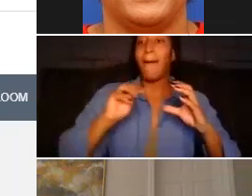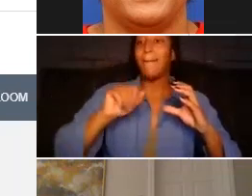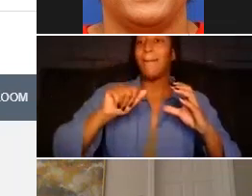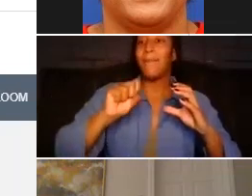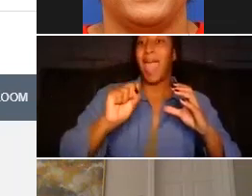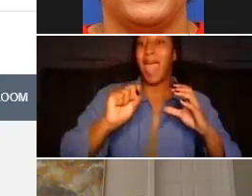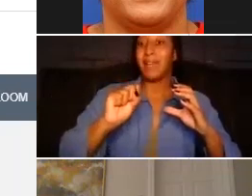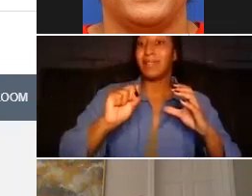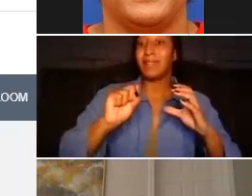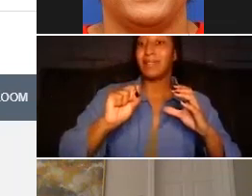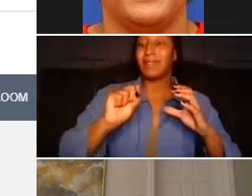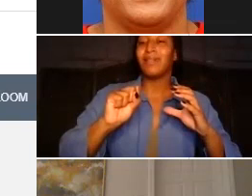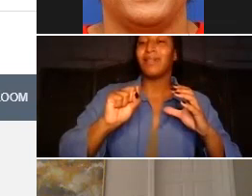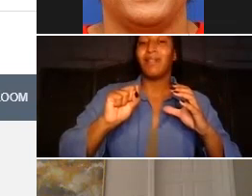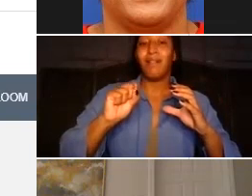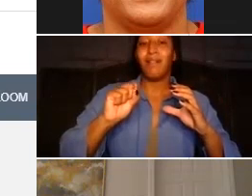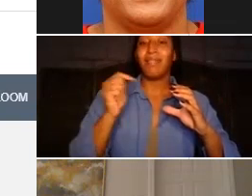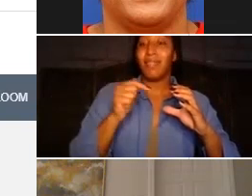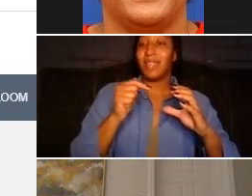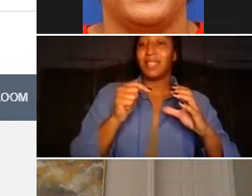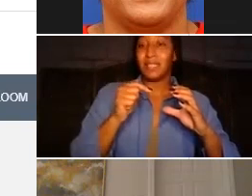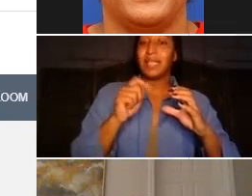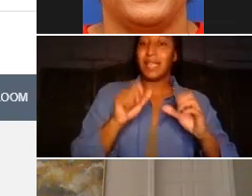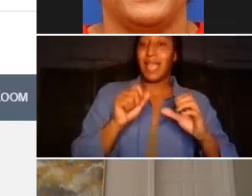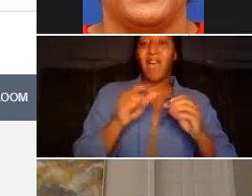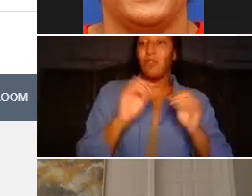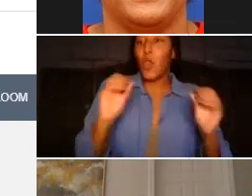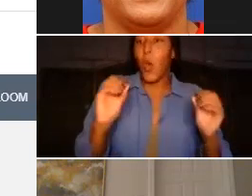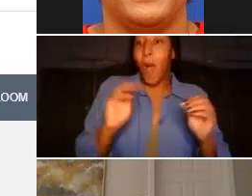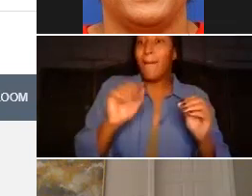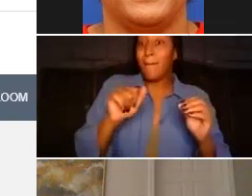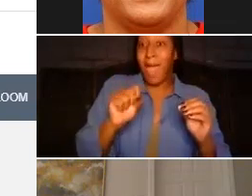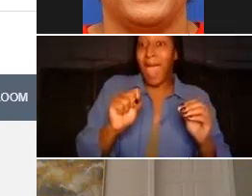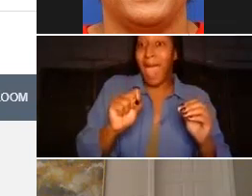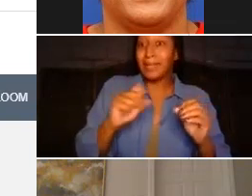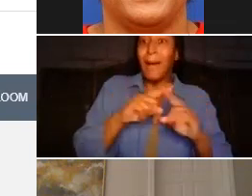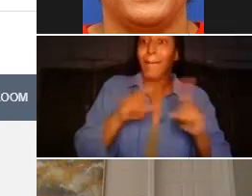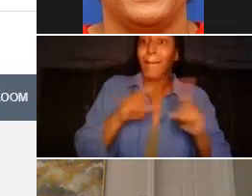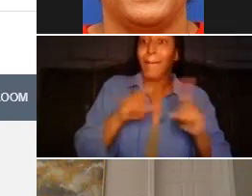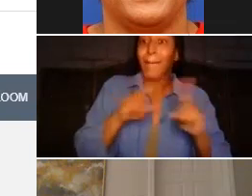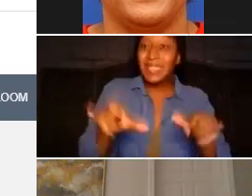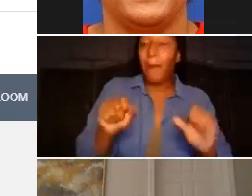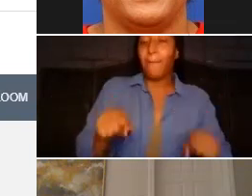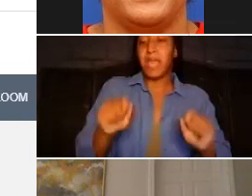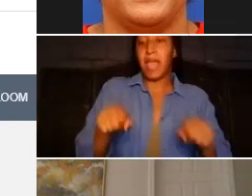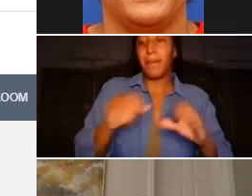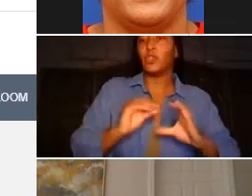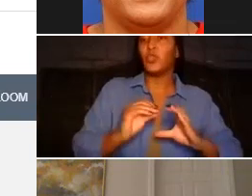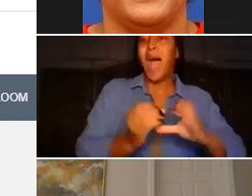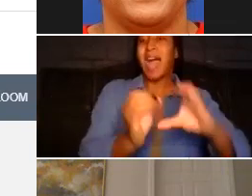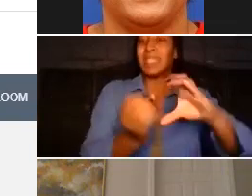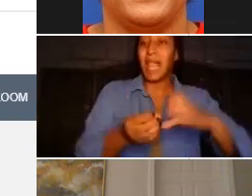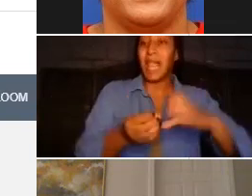with objects that have mass and take up space, matter. But there are things that oscillate that don't have